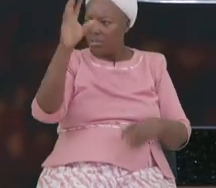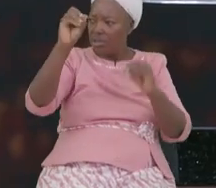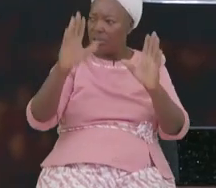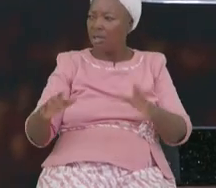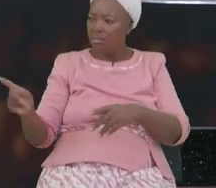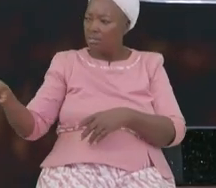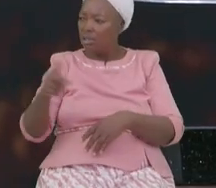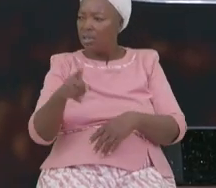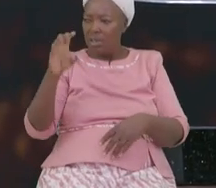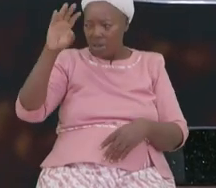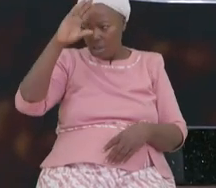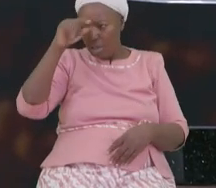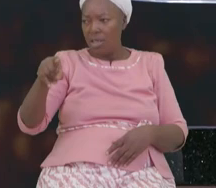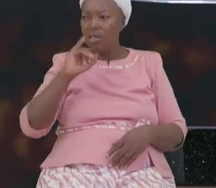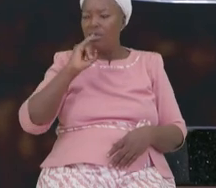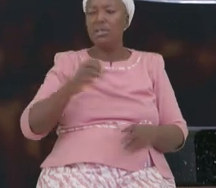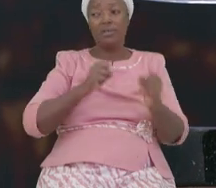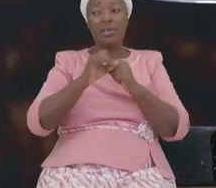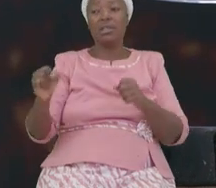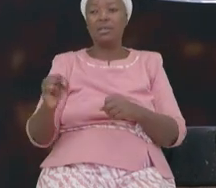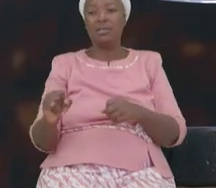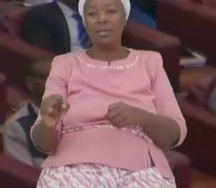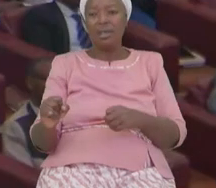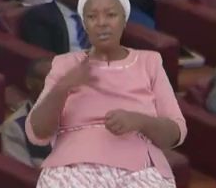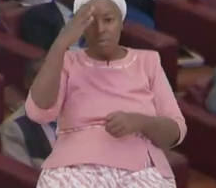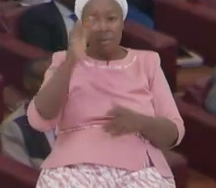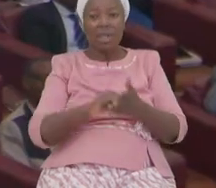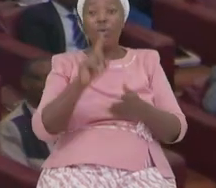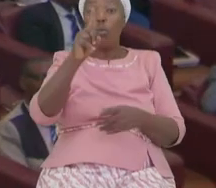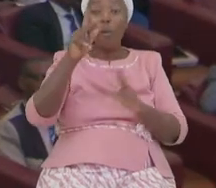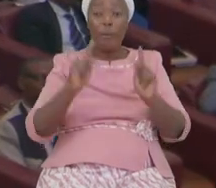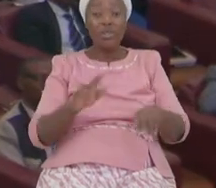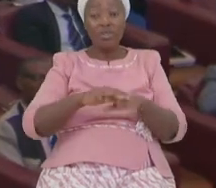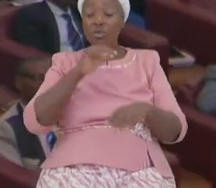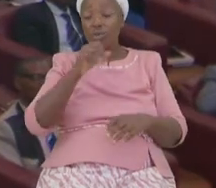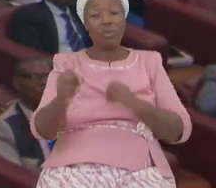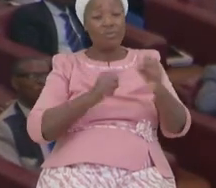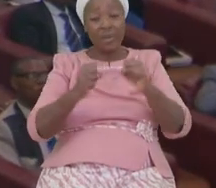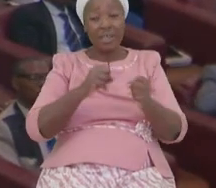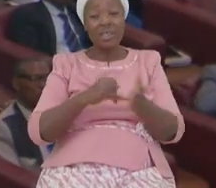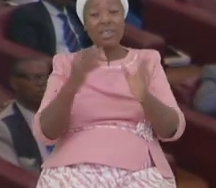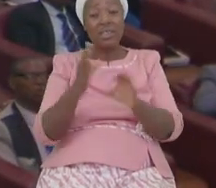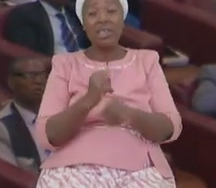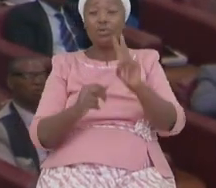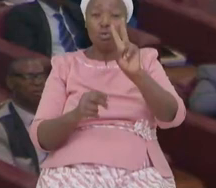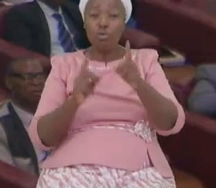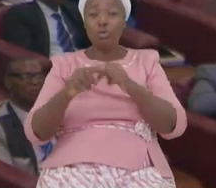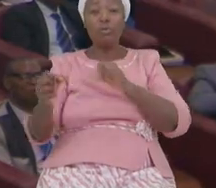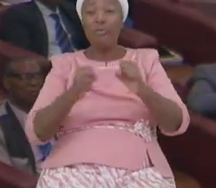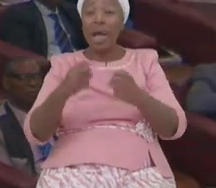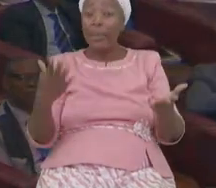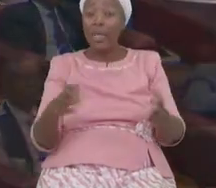to fight. Am I talking to somebody there? It takes how many to fight? If